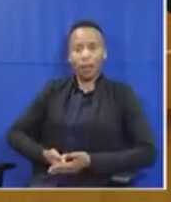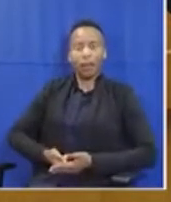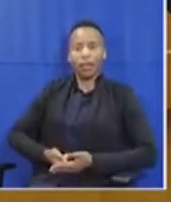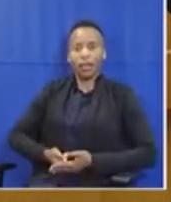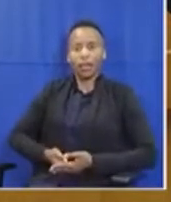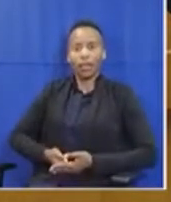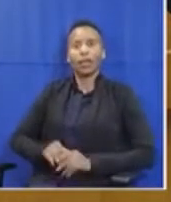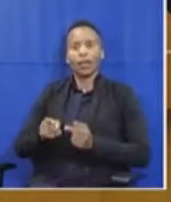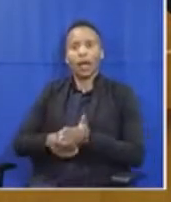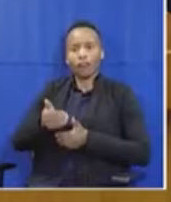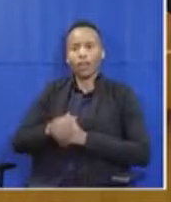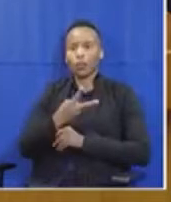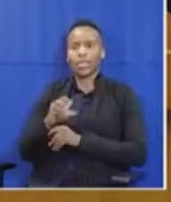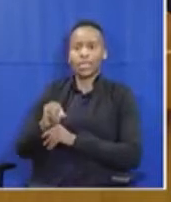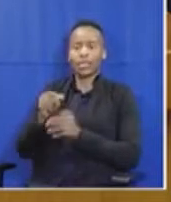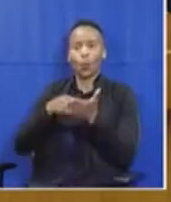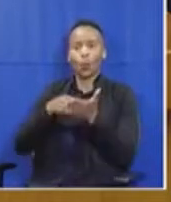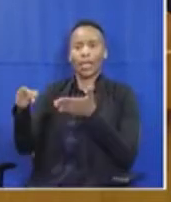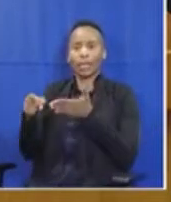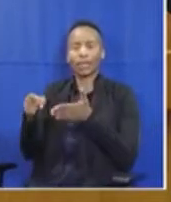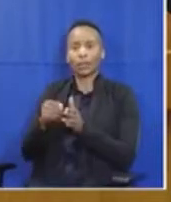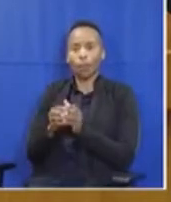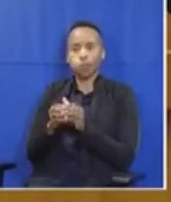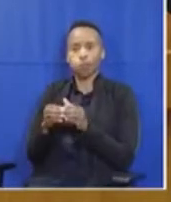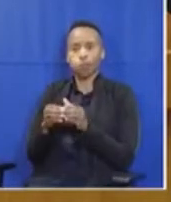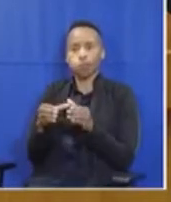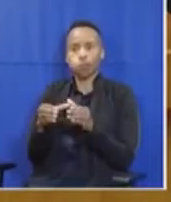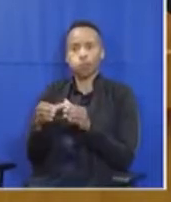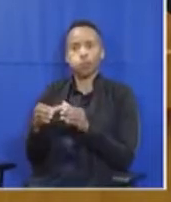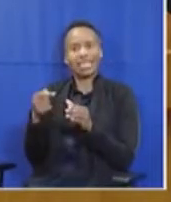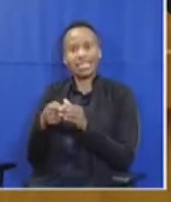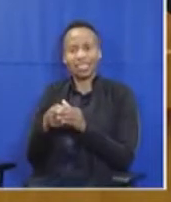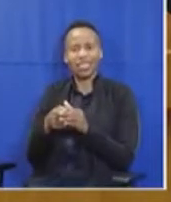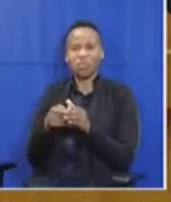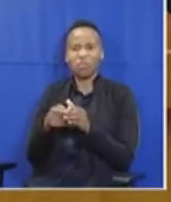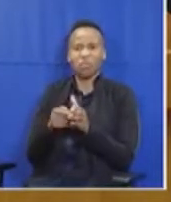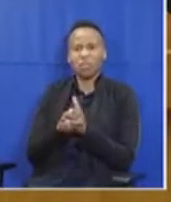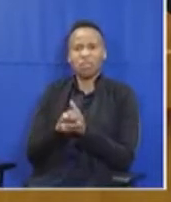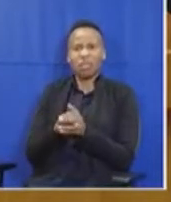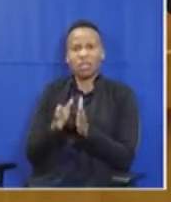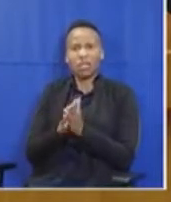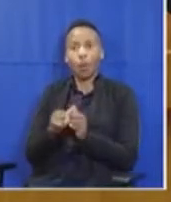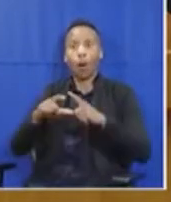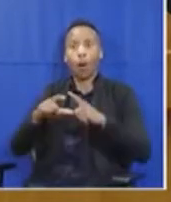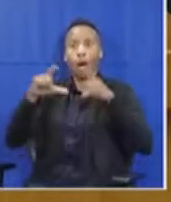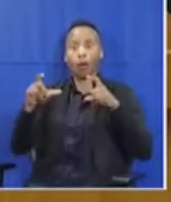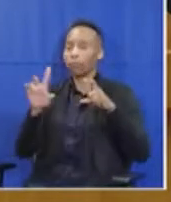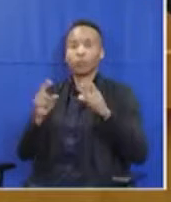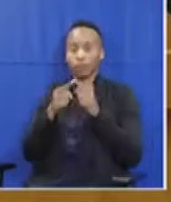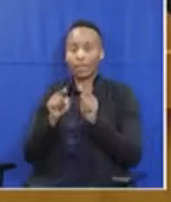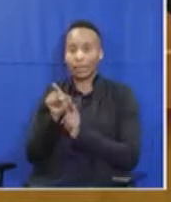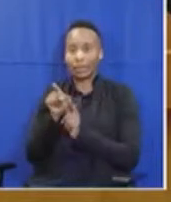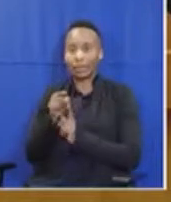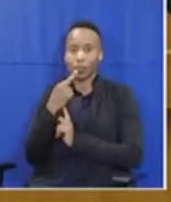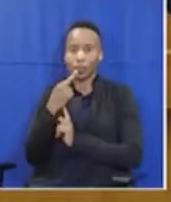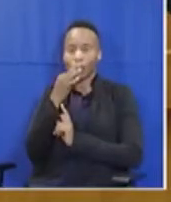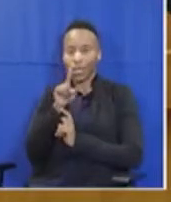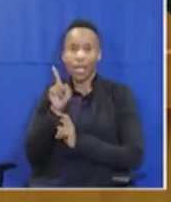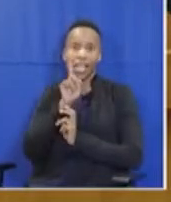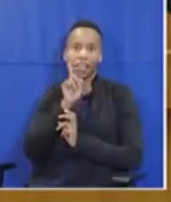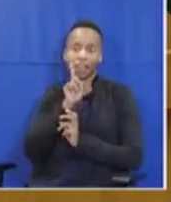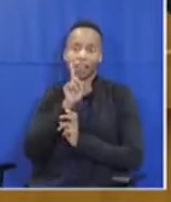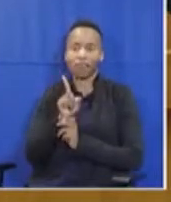baby after 20 weeks of gestation is not only vague, but an excessive response. Every birth could be said to pose a